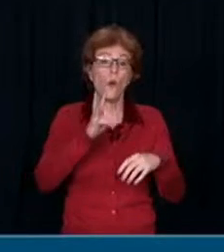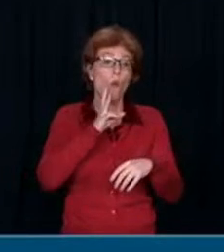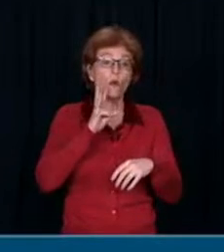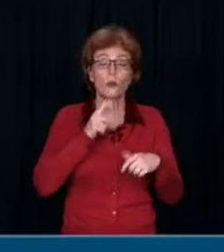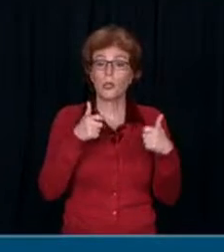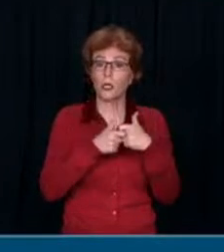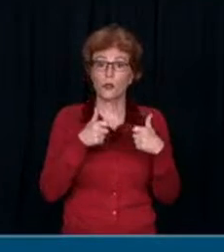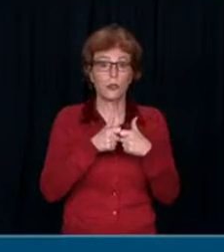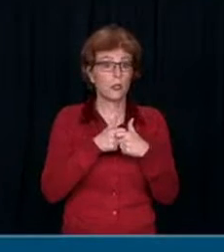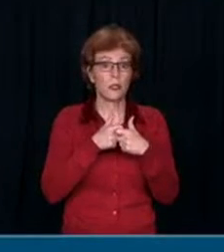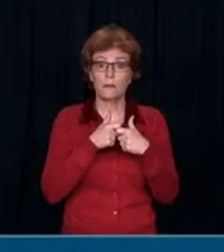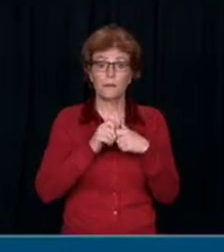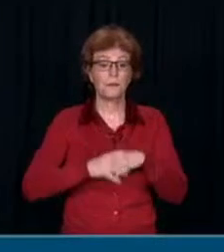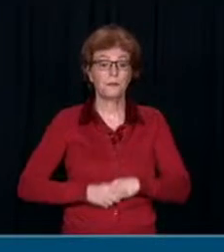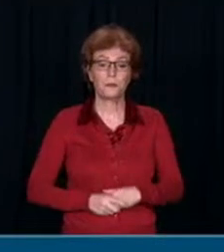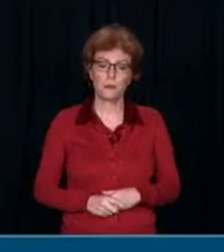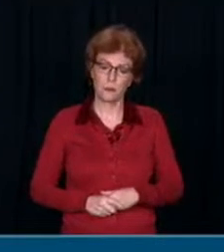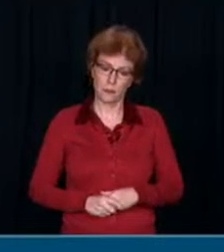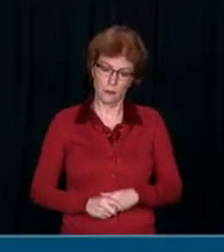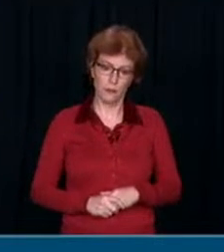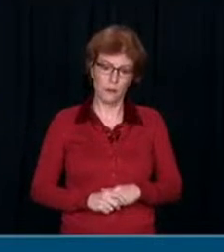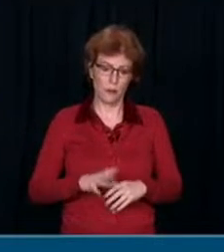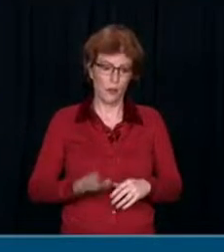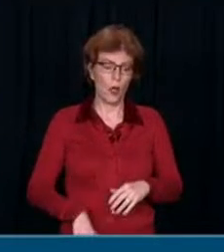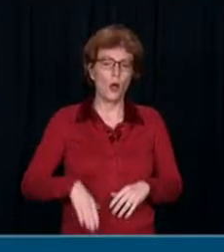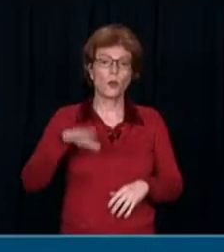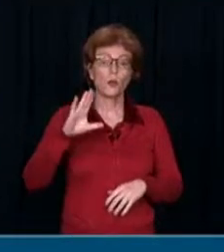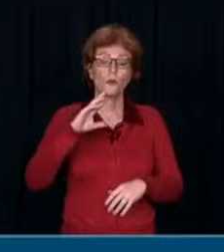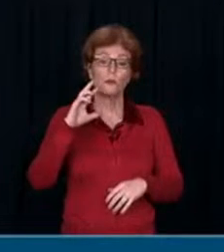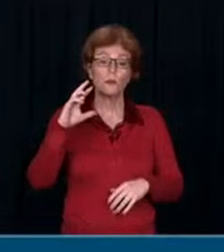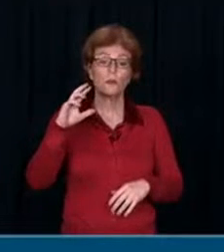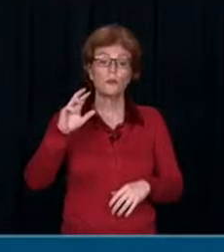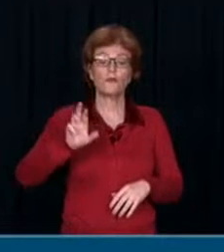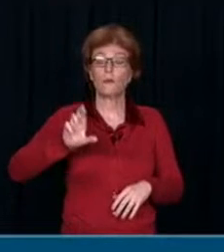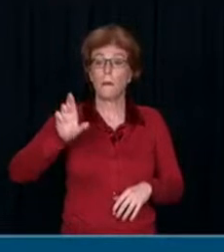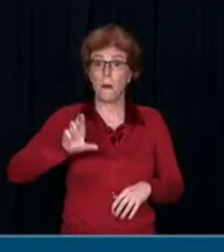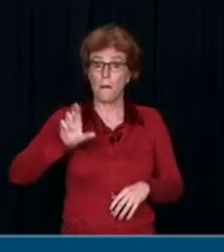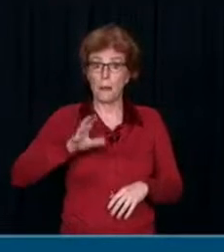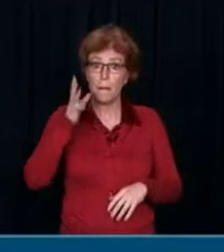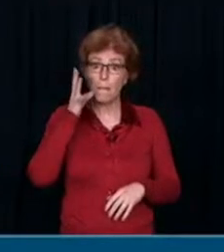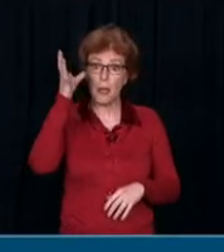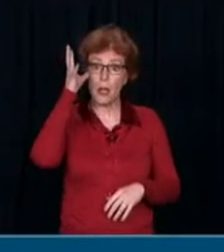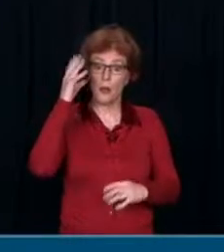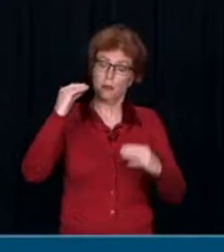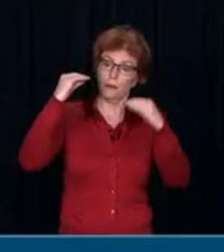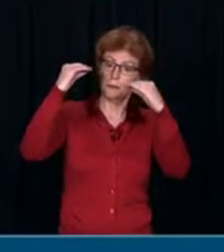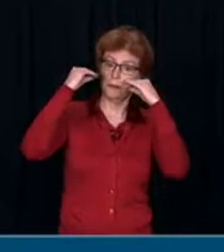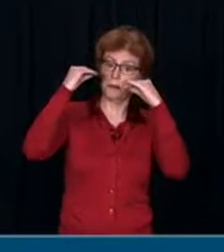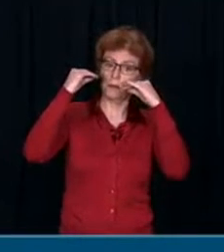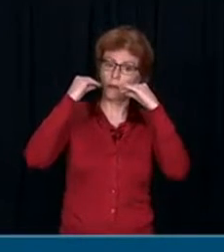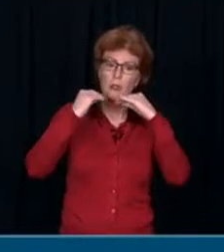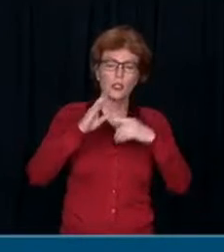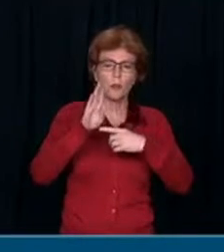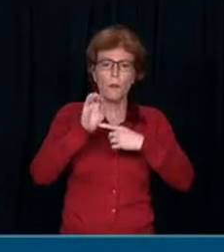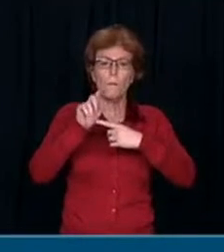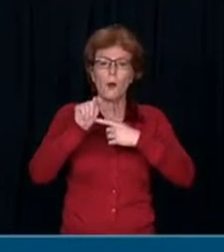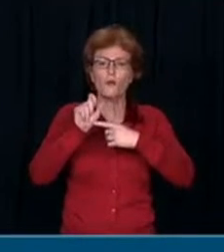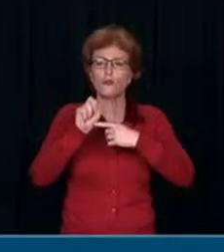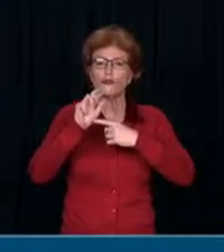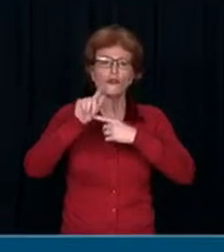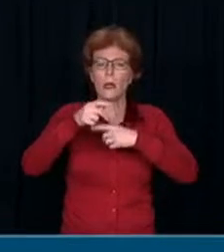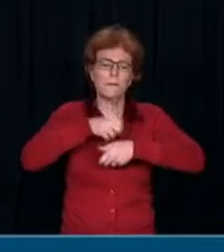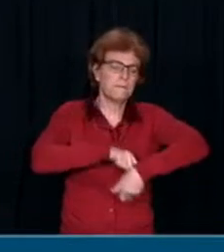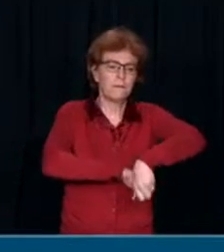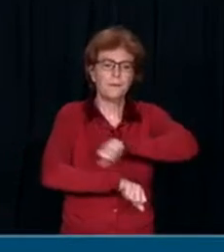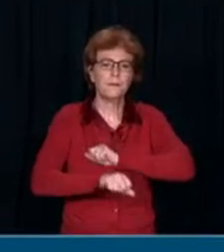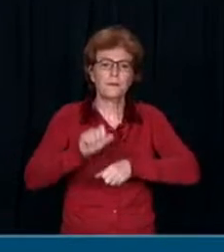electricity, and grew up with Republican parents. That teaching of bootstrap mentality. In Navajo,